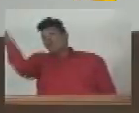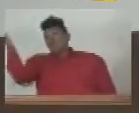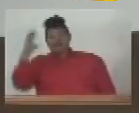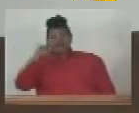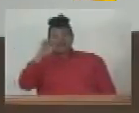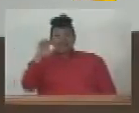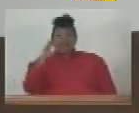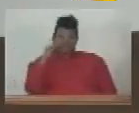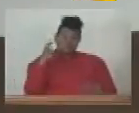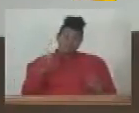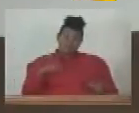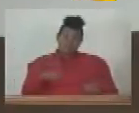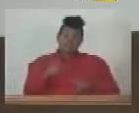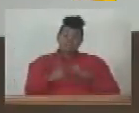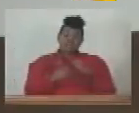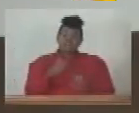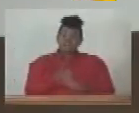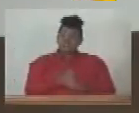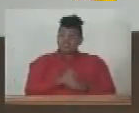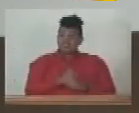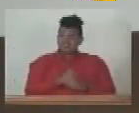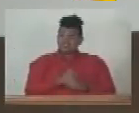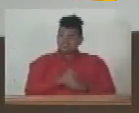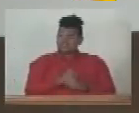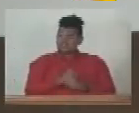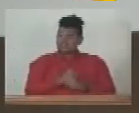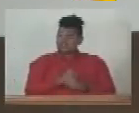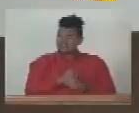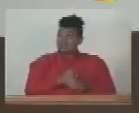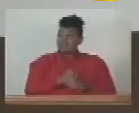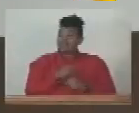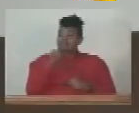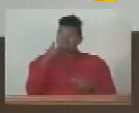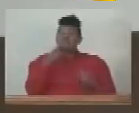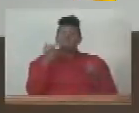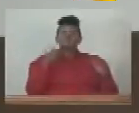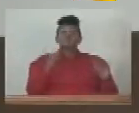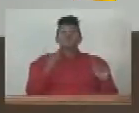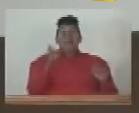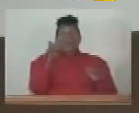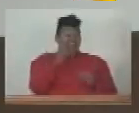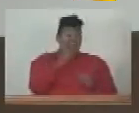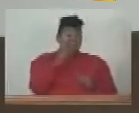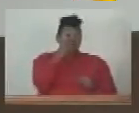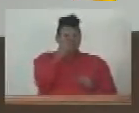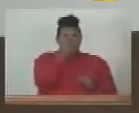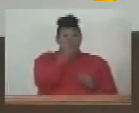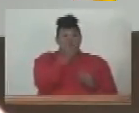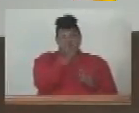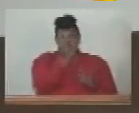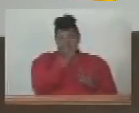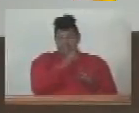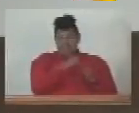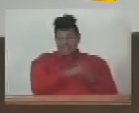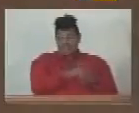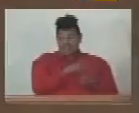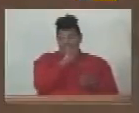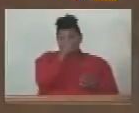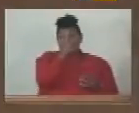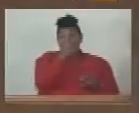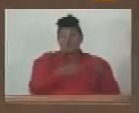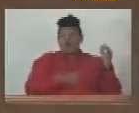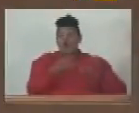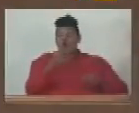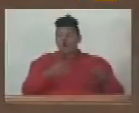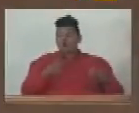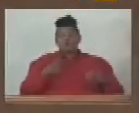Speaker. And with the best will in the world, if you were to try every single one of them in 10 courts, we